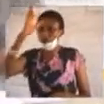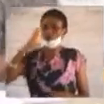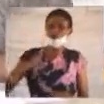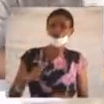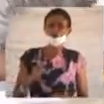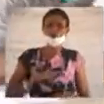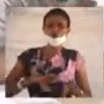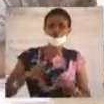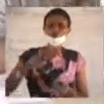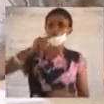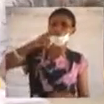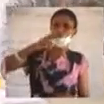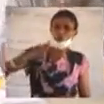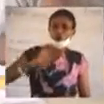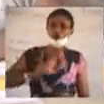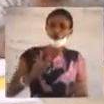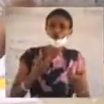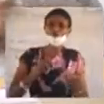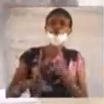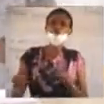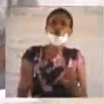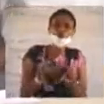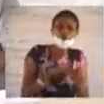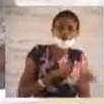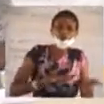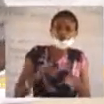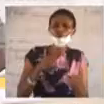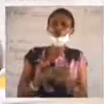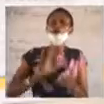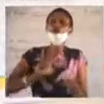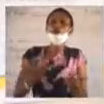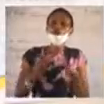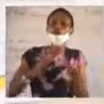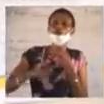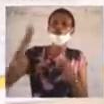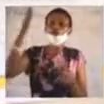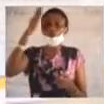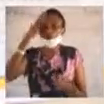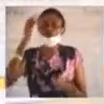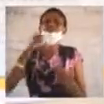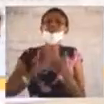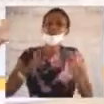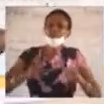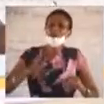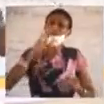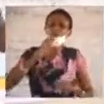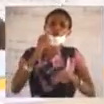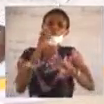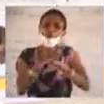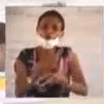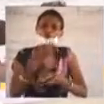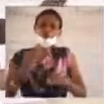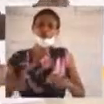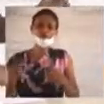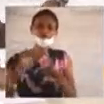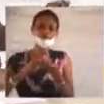my father did it like this yesterday night. Oh, let me also try it. Curiosity. The way my